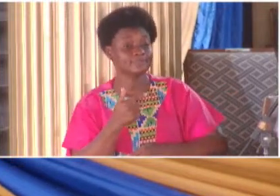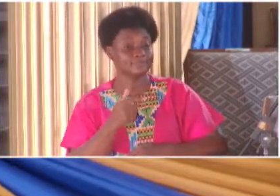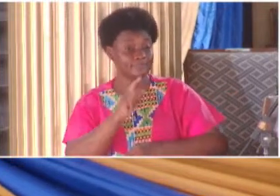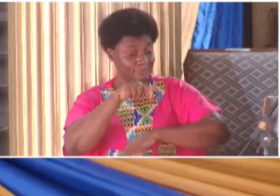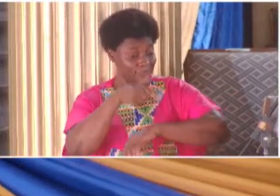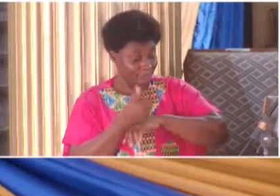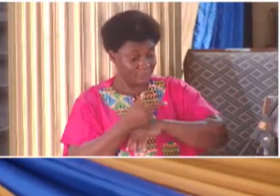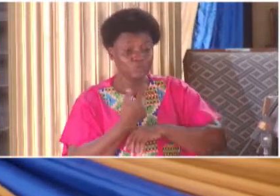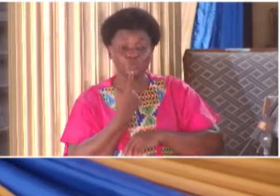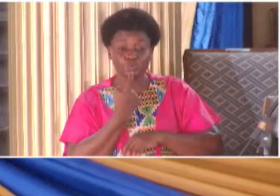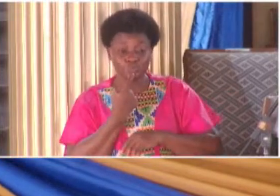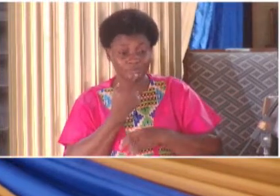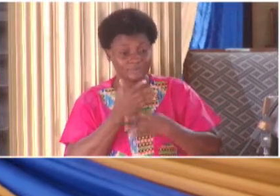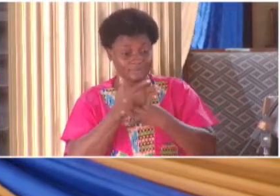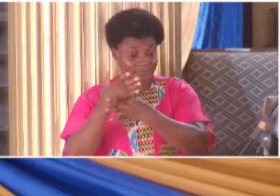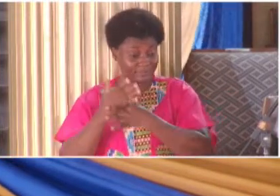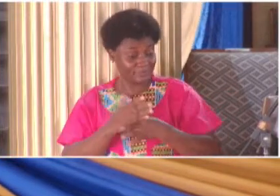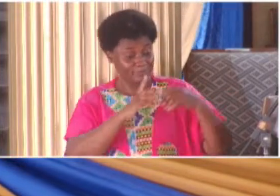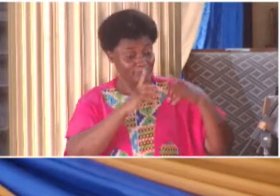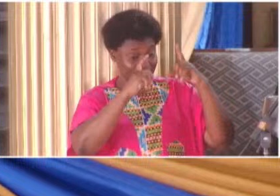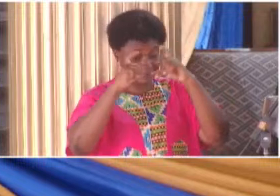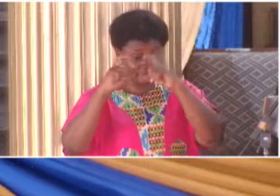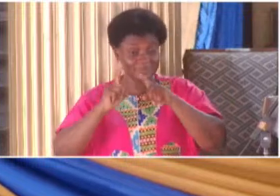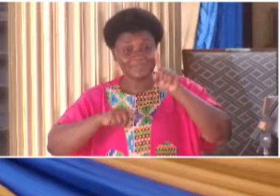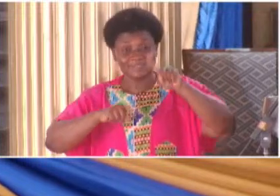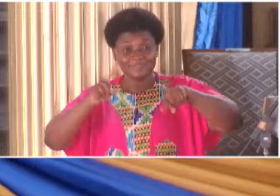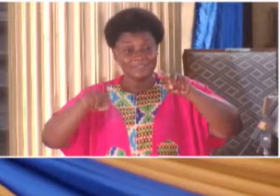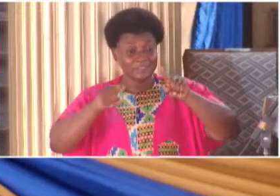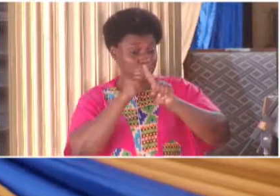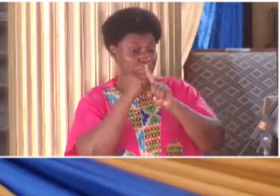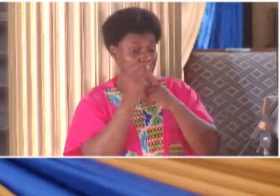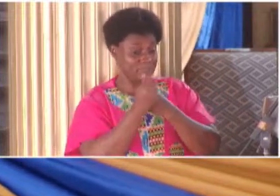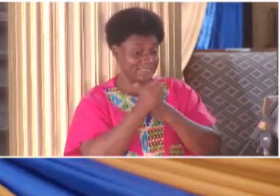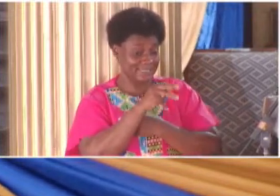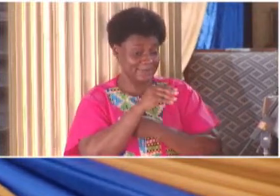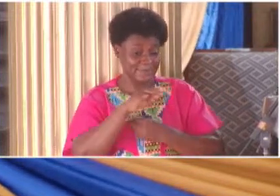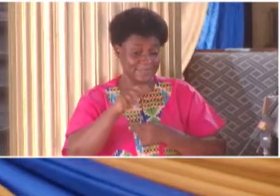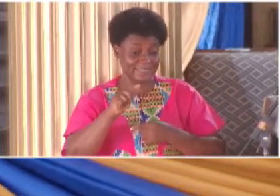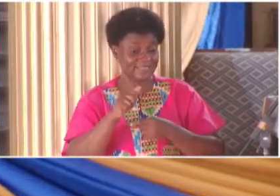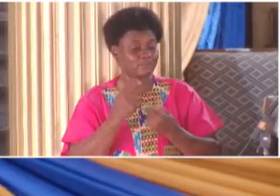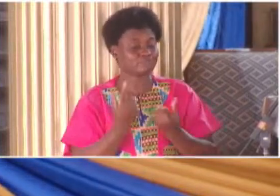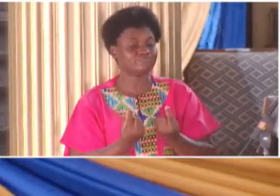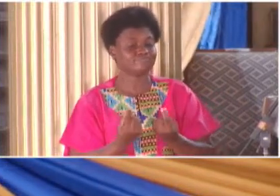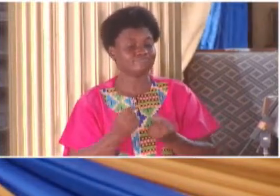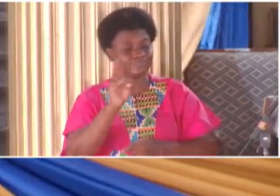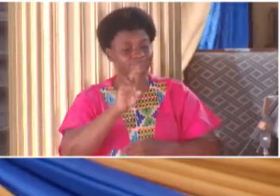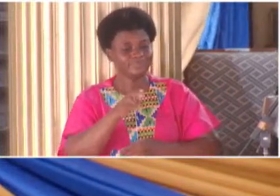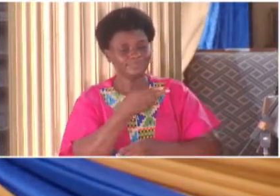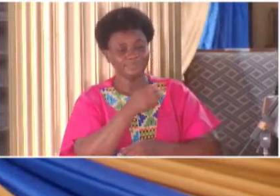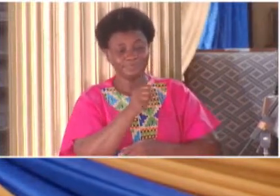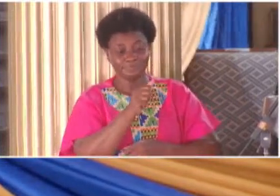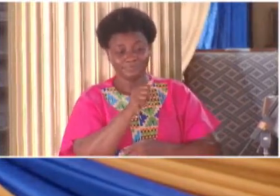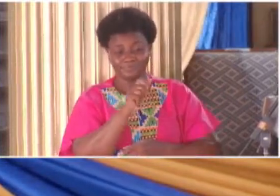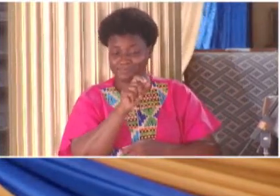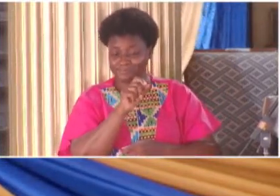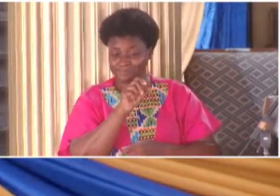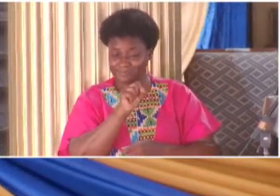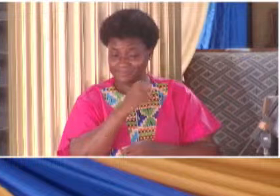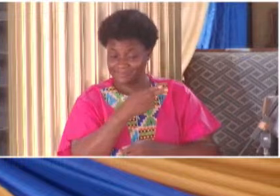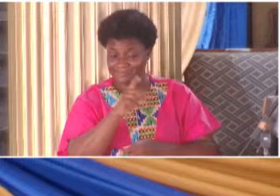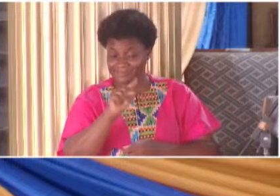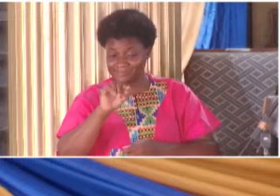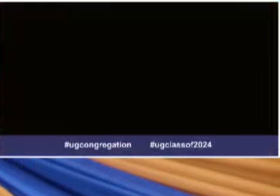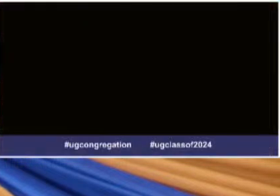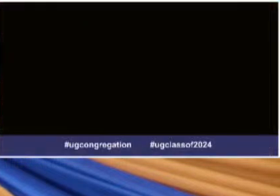graduates who would be sharing photographs on your various social media platforms, to use the hashtags, hashtag